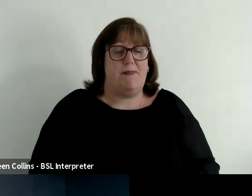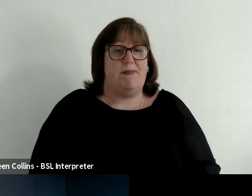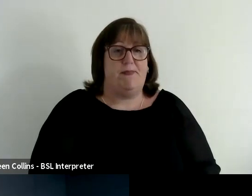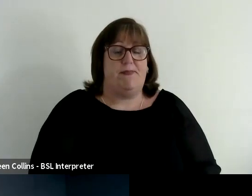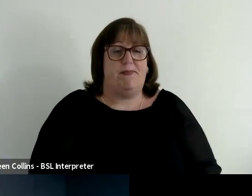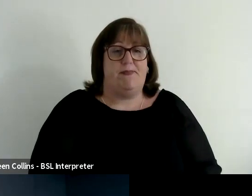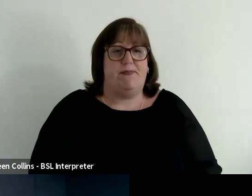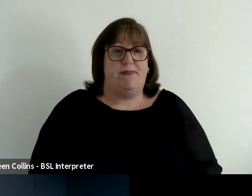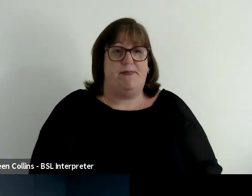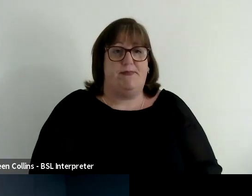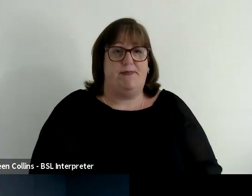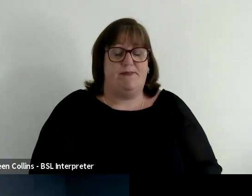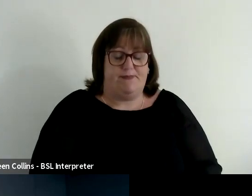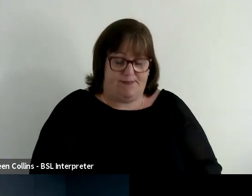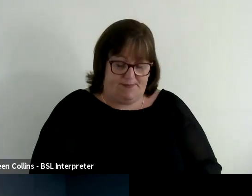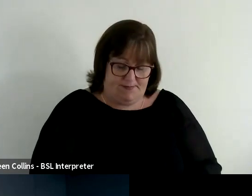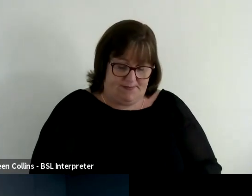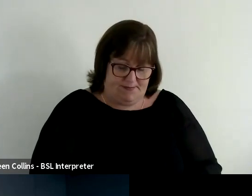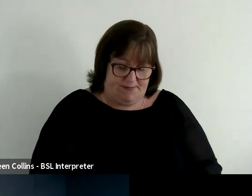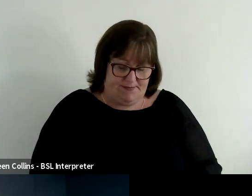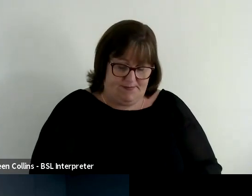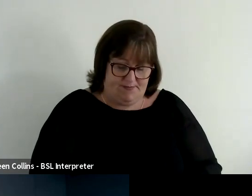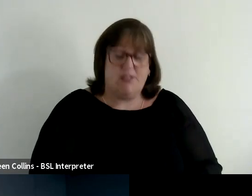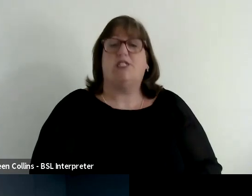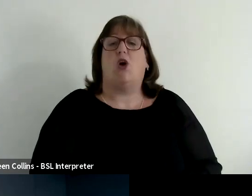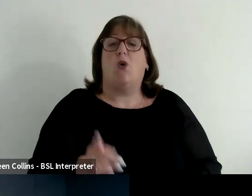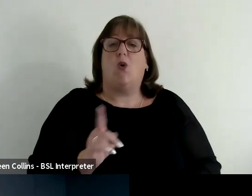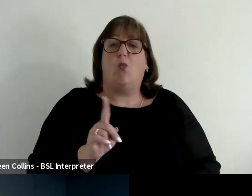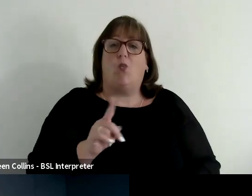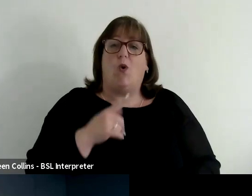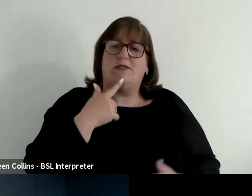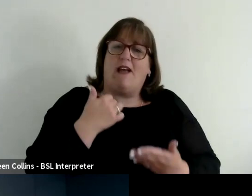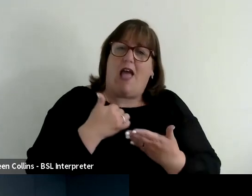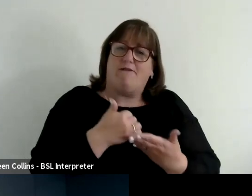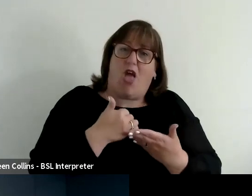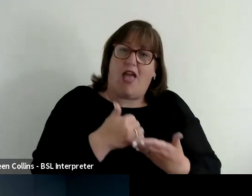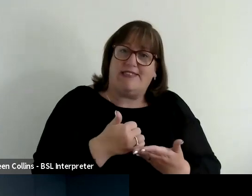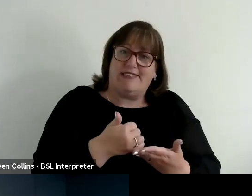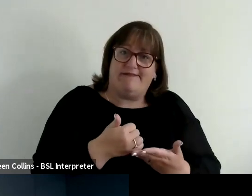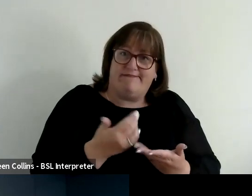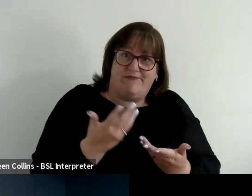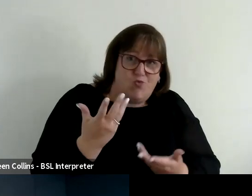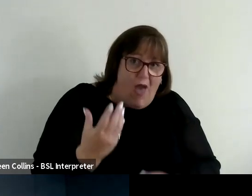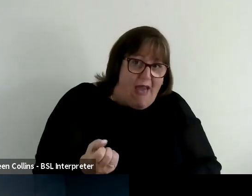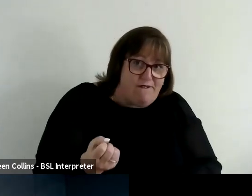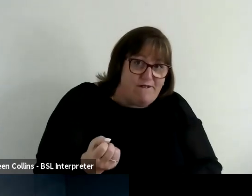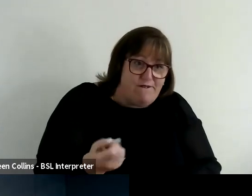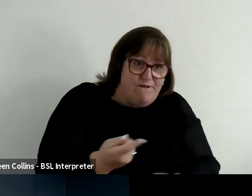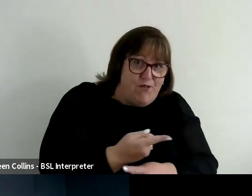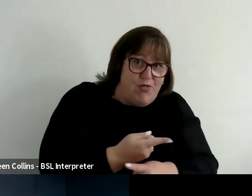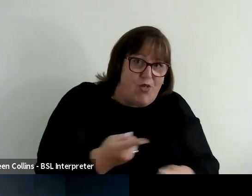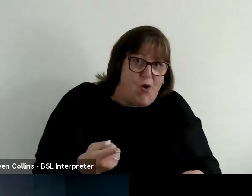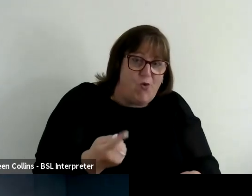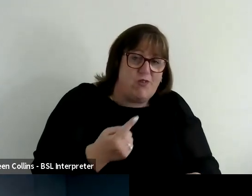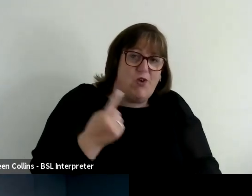So what advice would you give to any of our candidates that are watching this now who would really want to shine? What do they